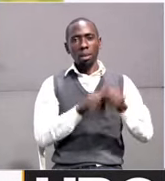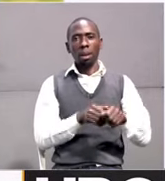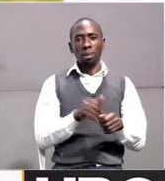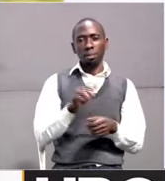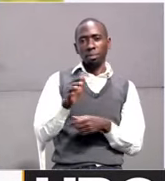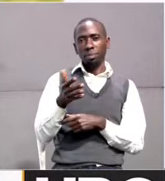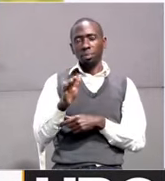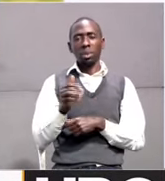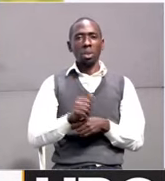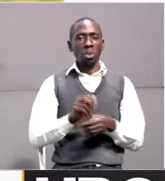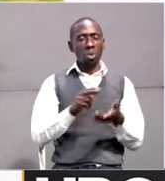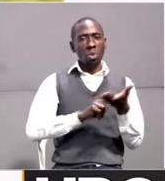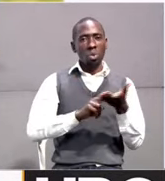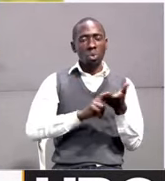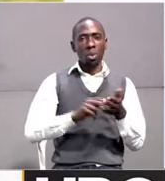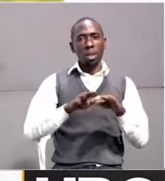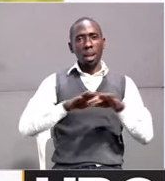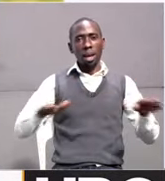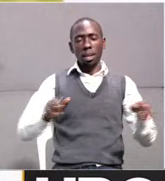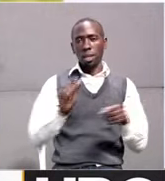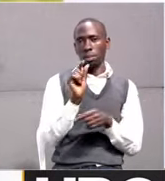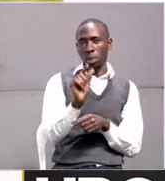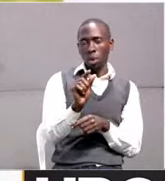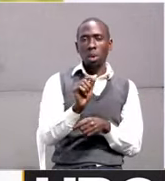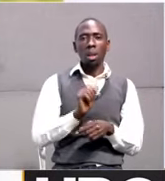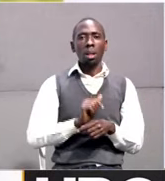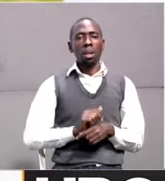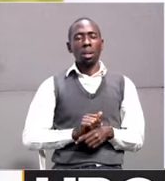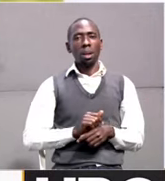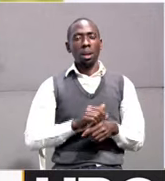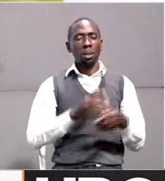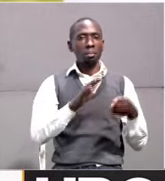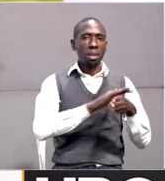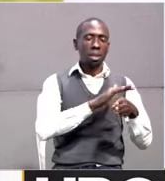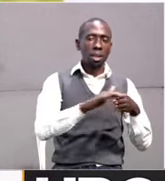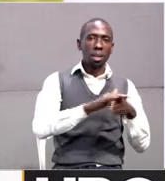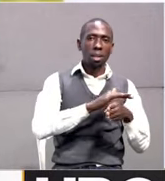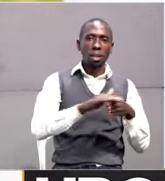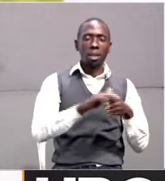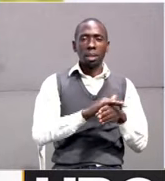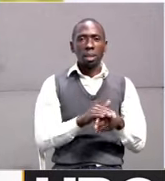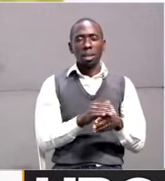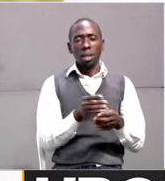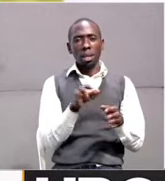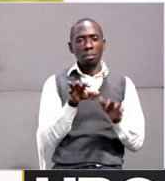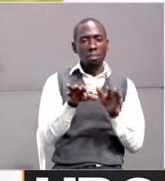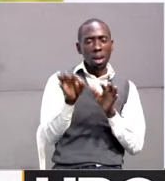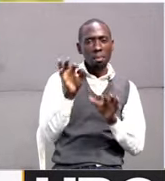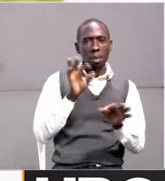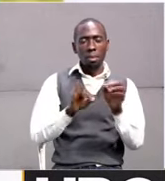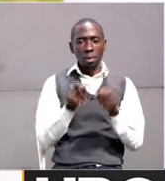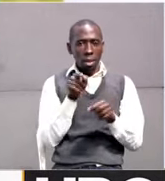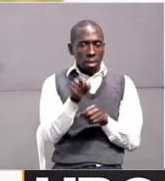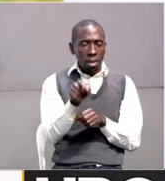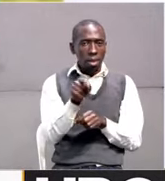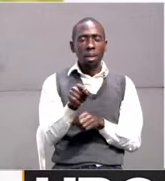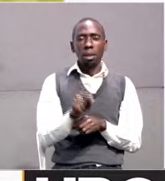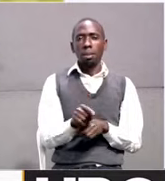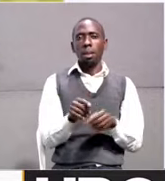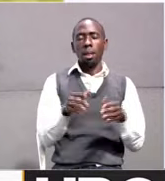where you use a small piece of land and you do enterprises which are selected for that small piece of